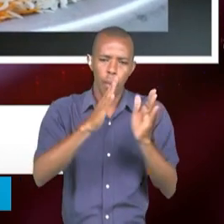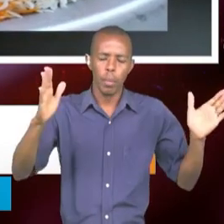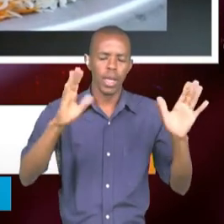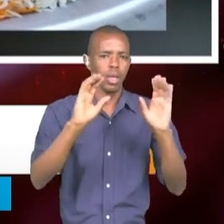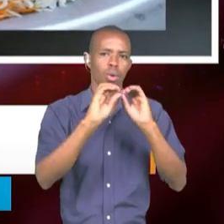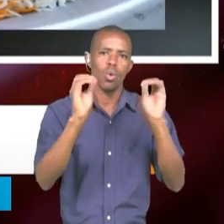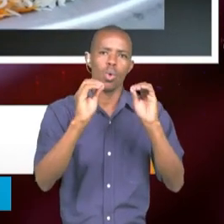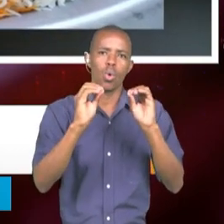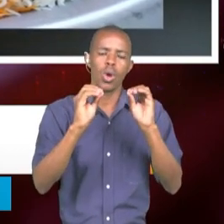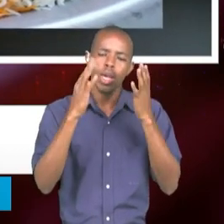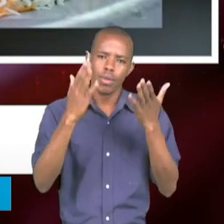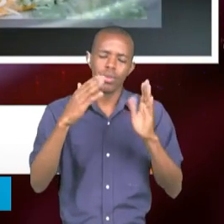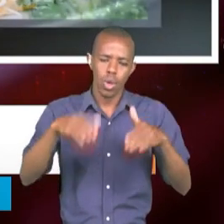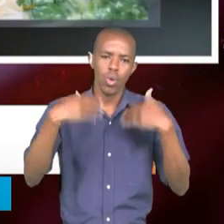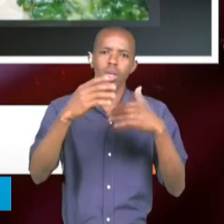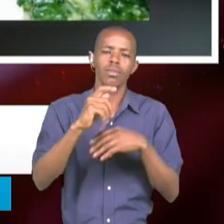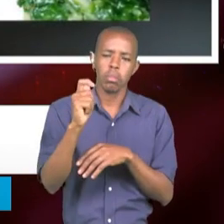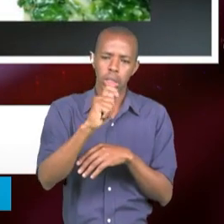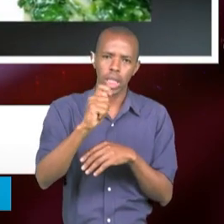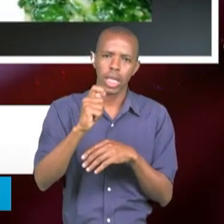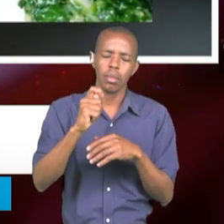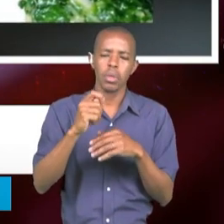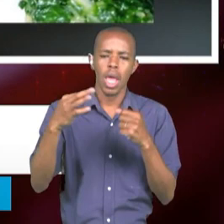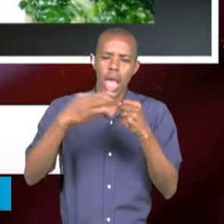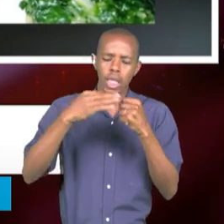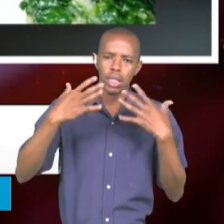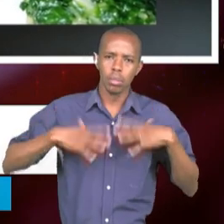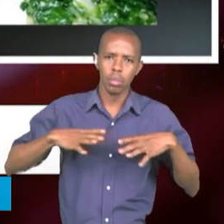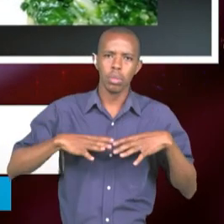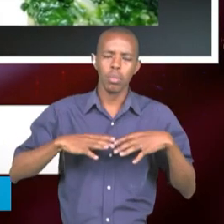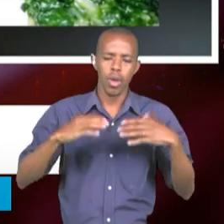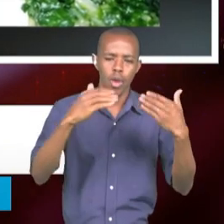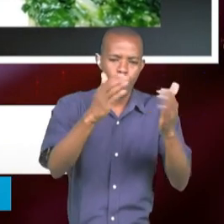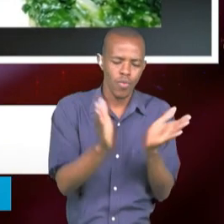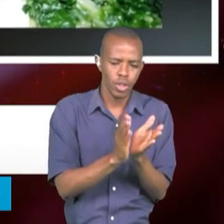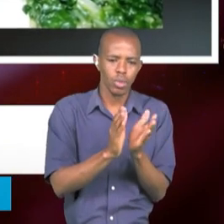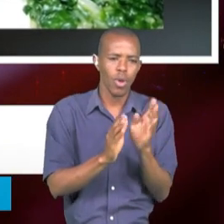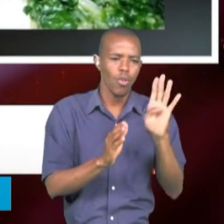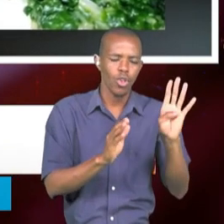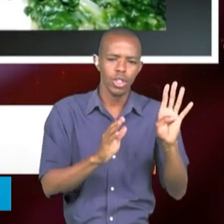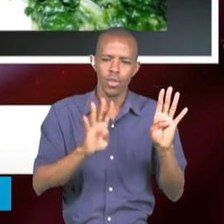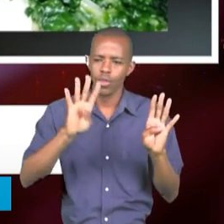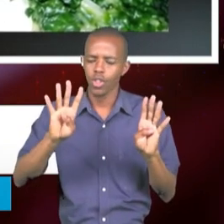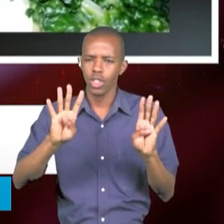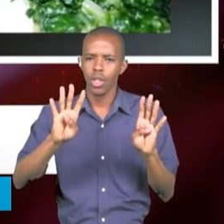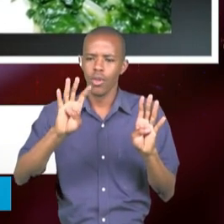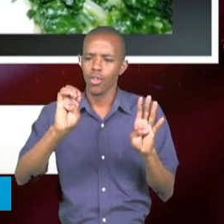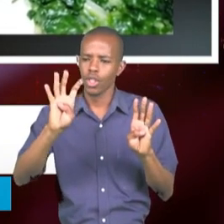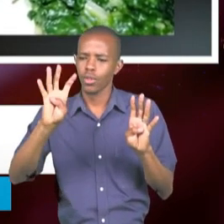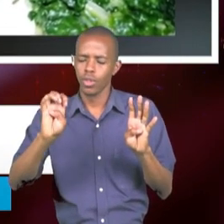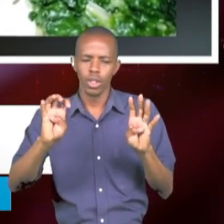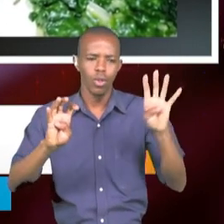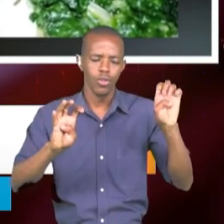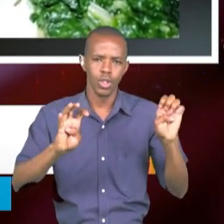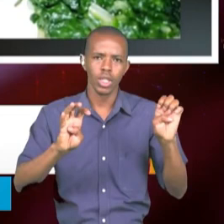you give me an order for 80 people, I'll use sufuria to say 40, 40, not one. Oh, okay. So I do the 40, 40 either